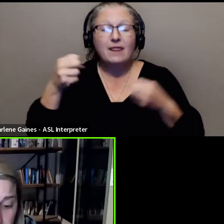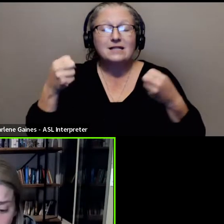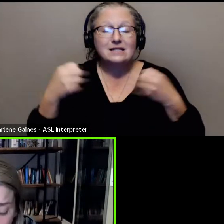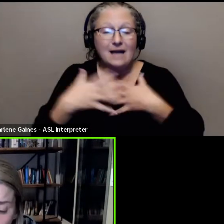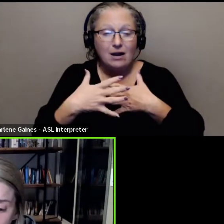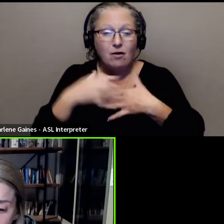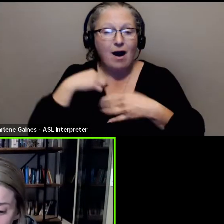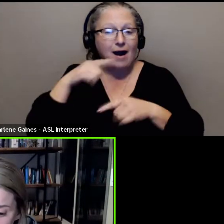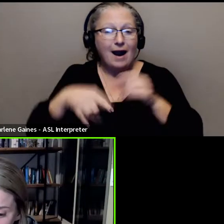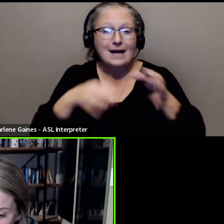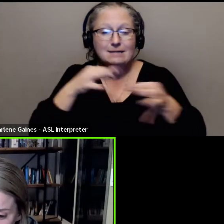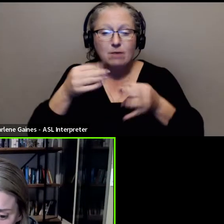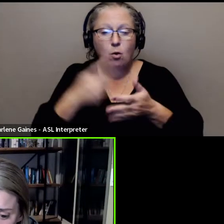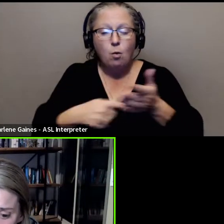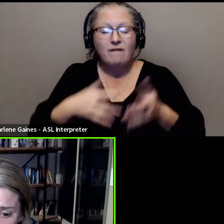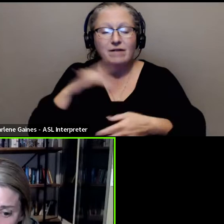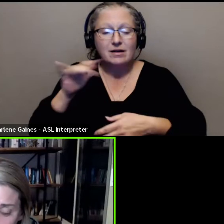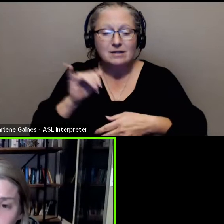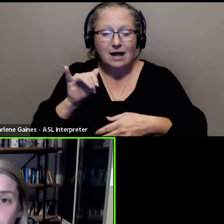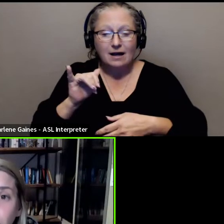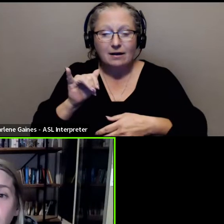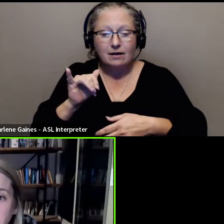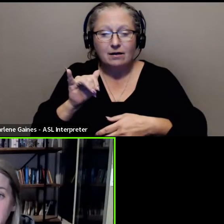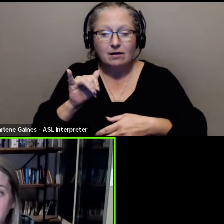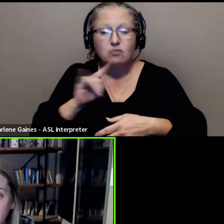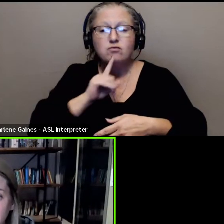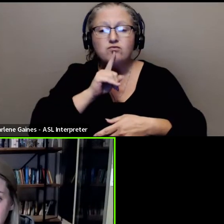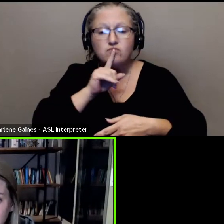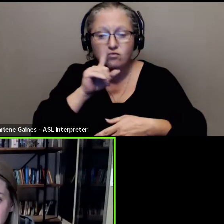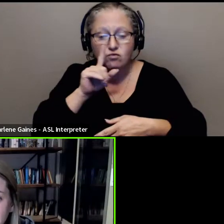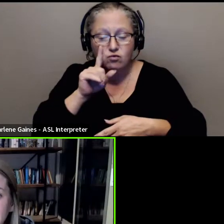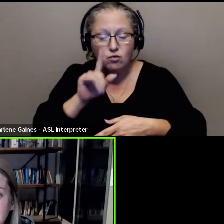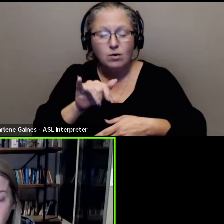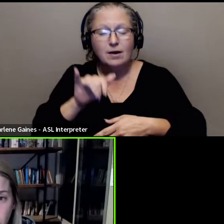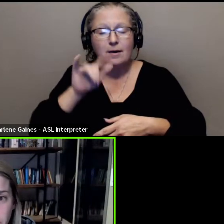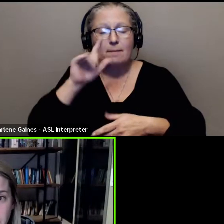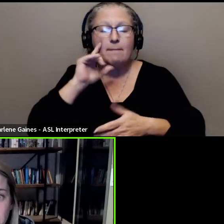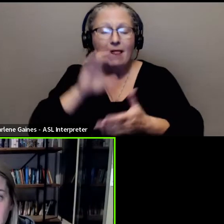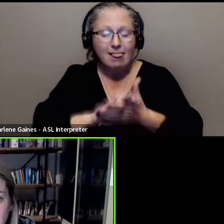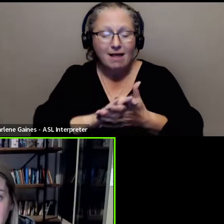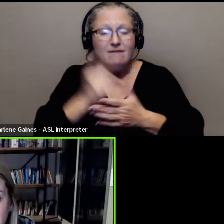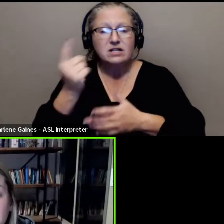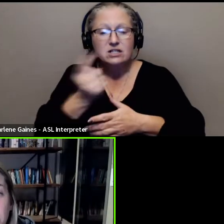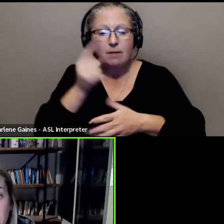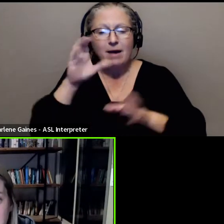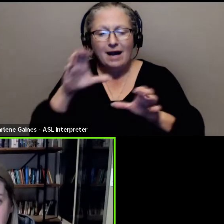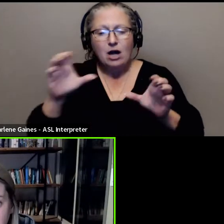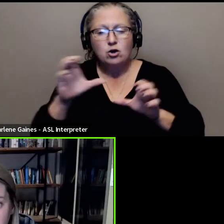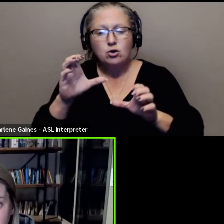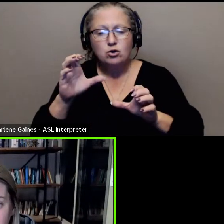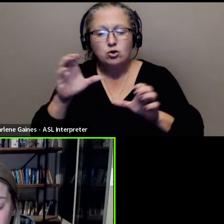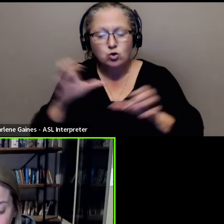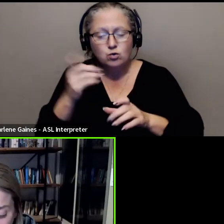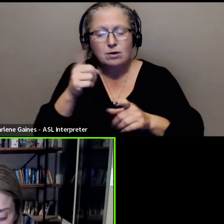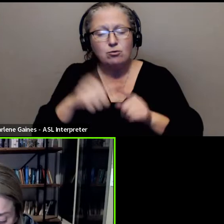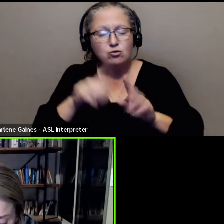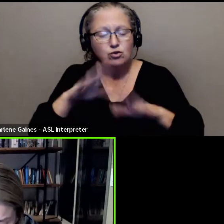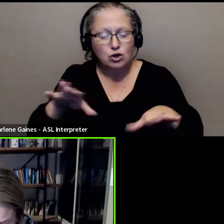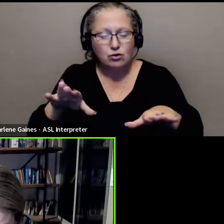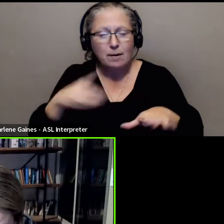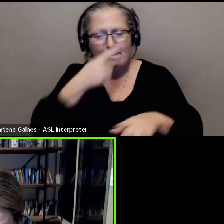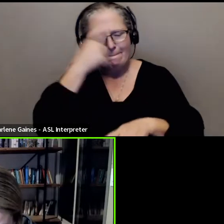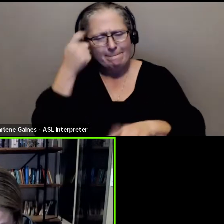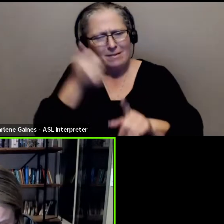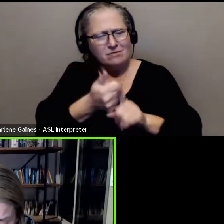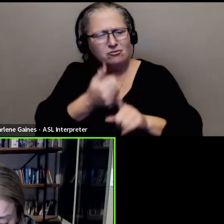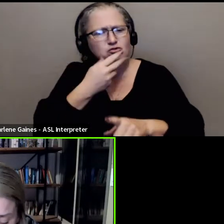cannot explain what it feels like to truly believe that someone can do something to your child just because